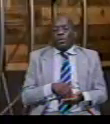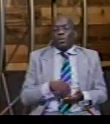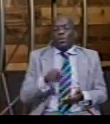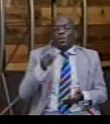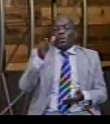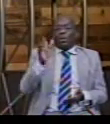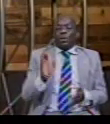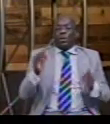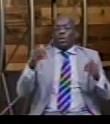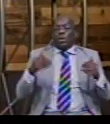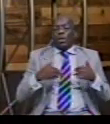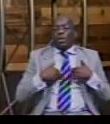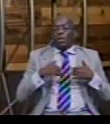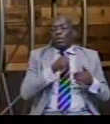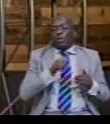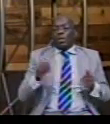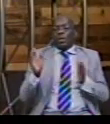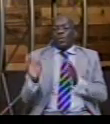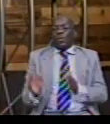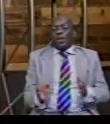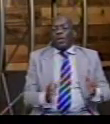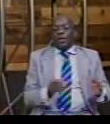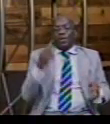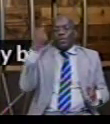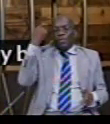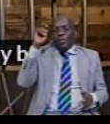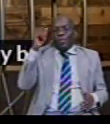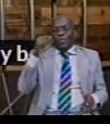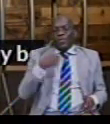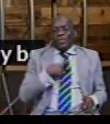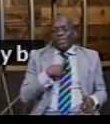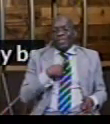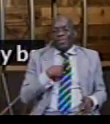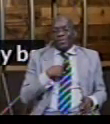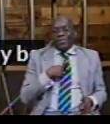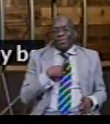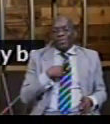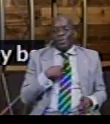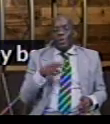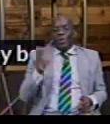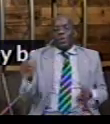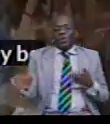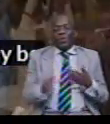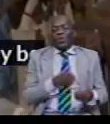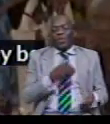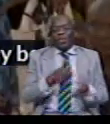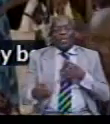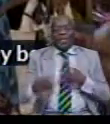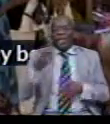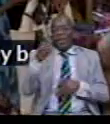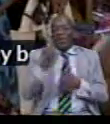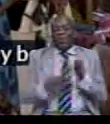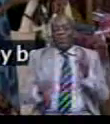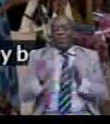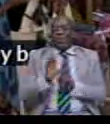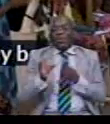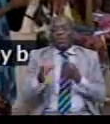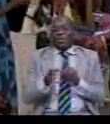God has got a plan for me, no matter what the circumstance may be.